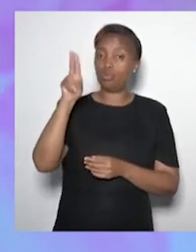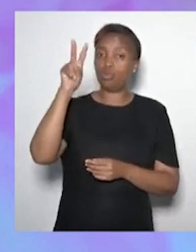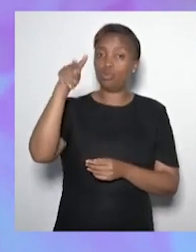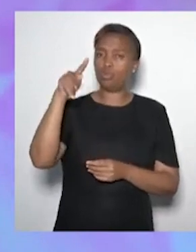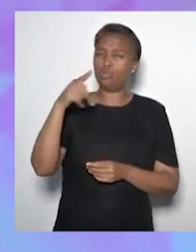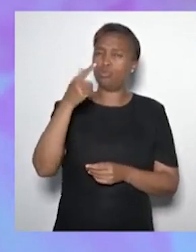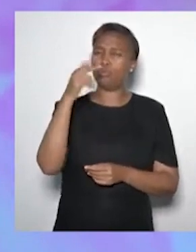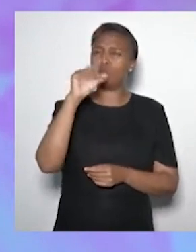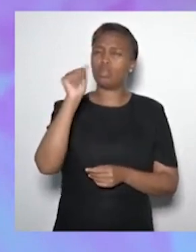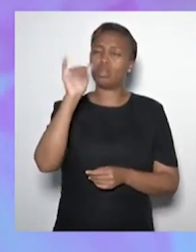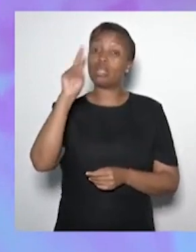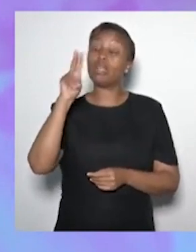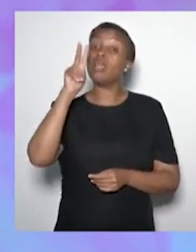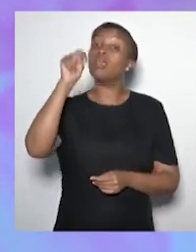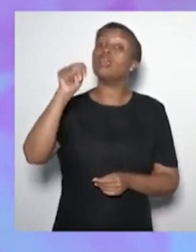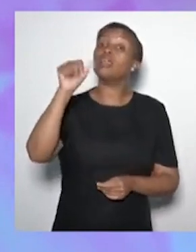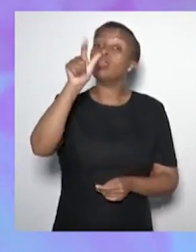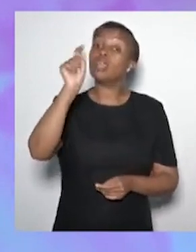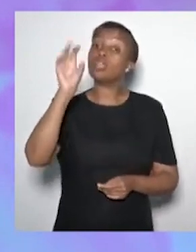NATO